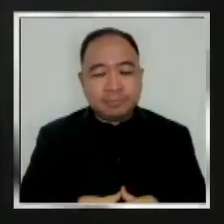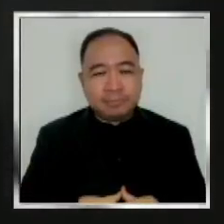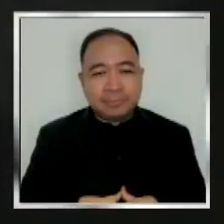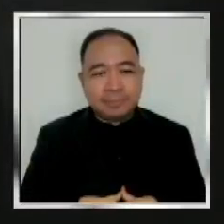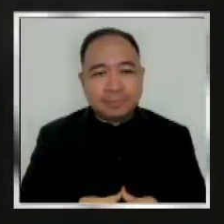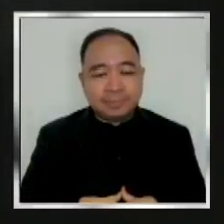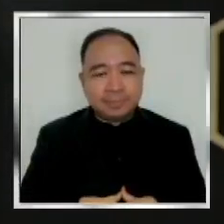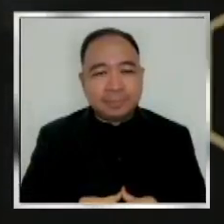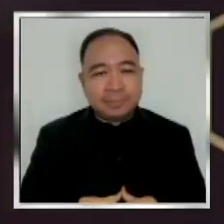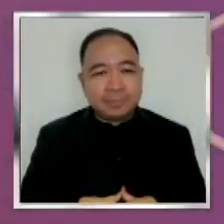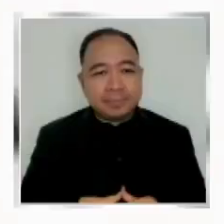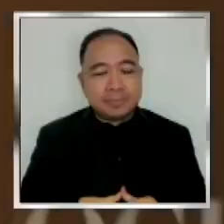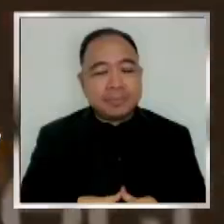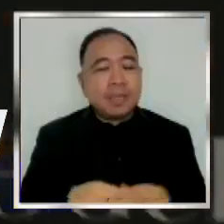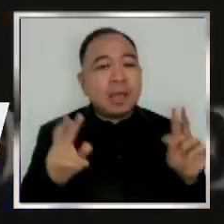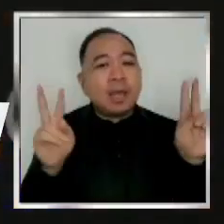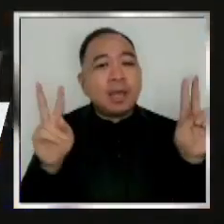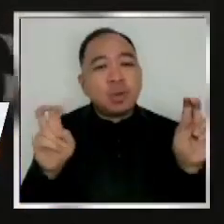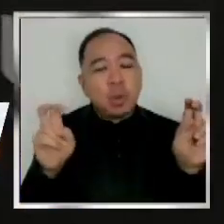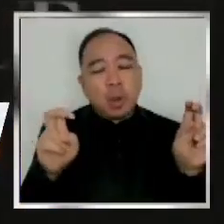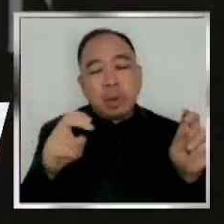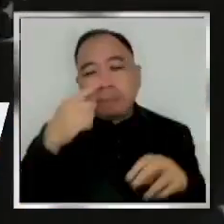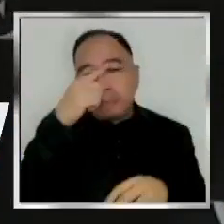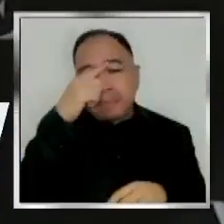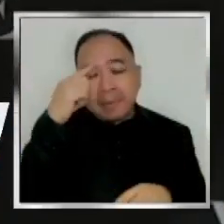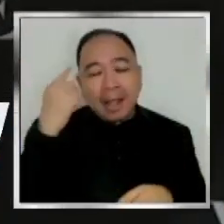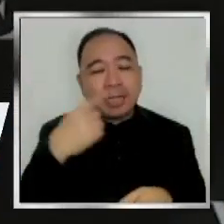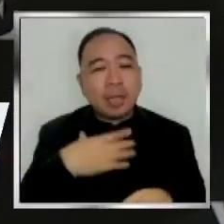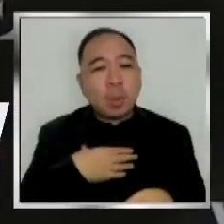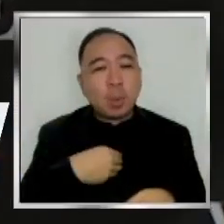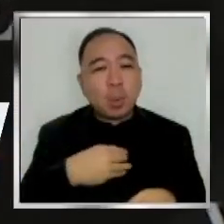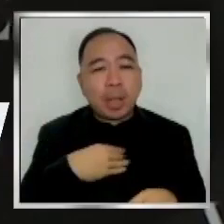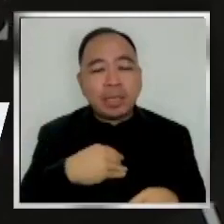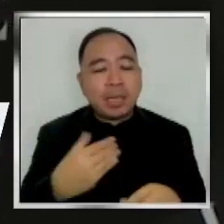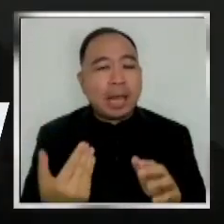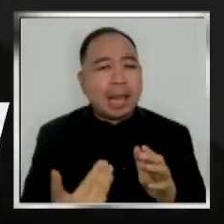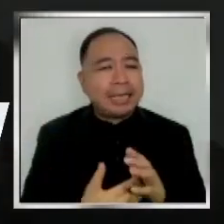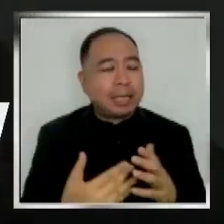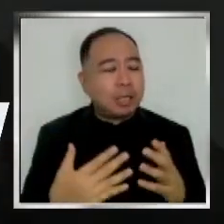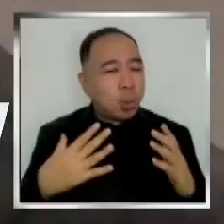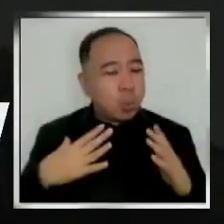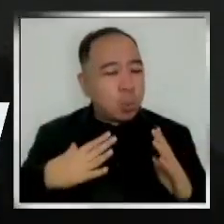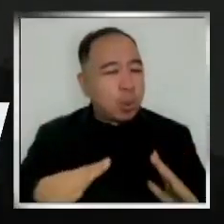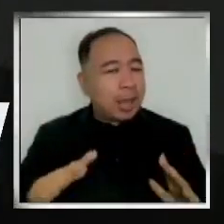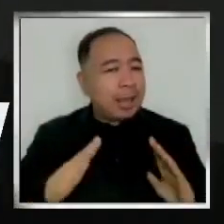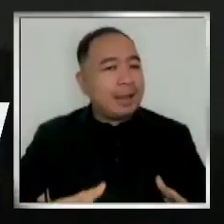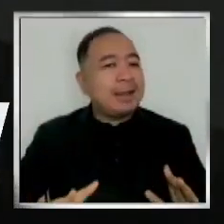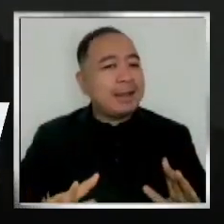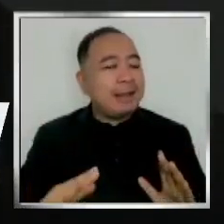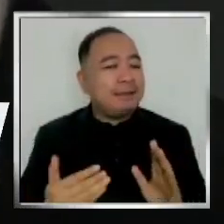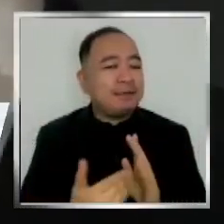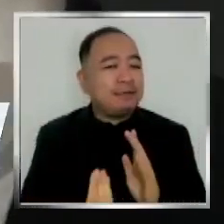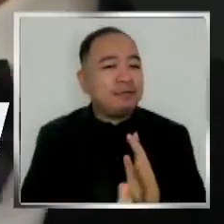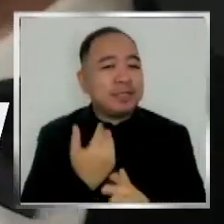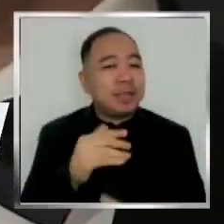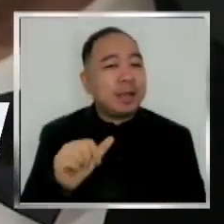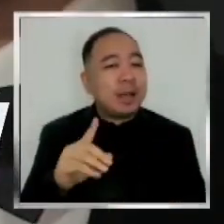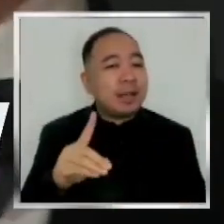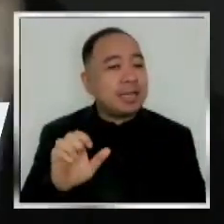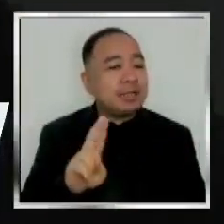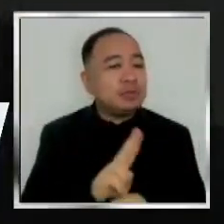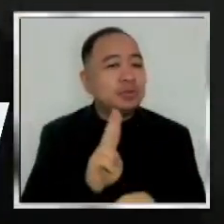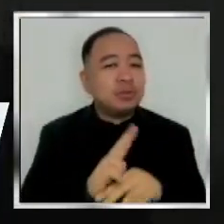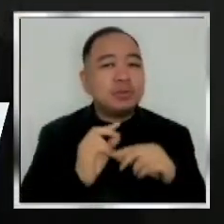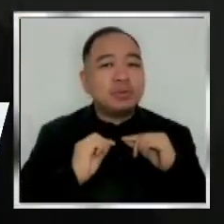Sunod sa tema na black and white, rewear and refresh. Dapper in a black velvet suit si Alden Richards na rumampa sa